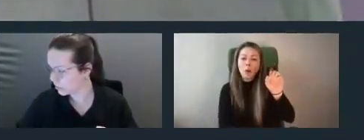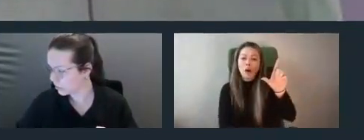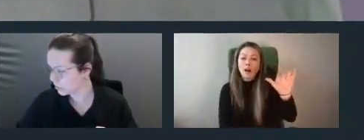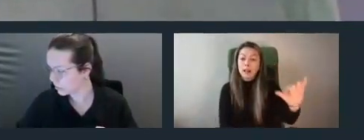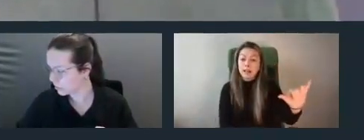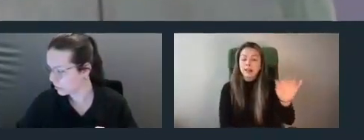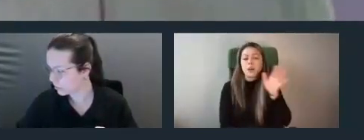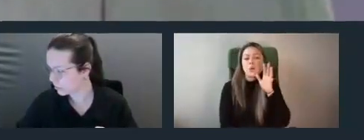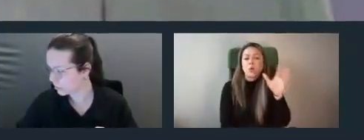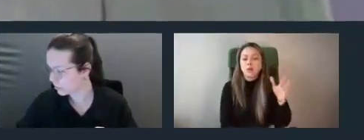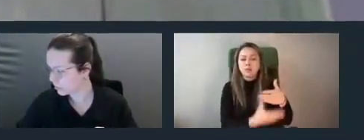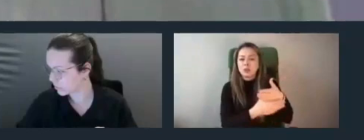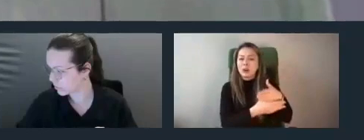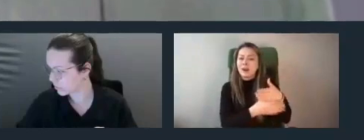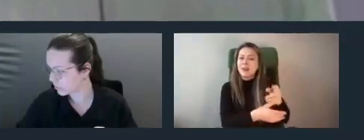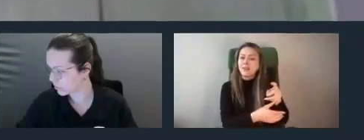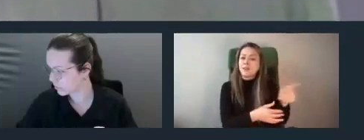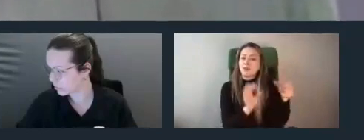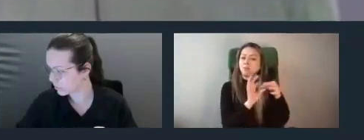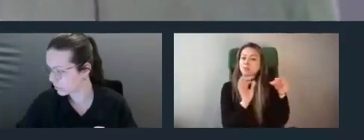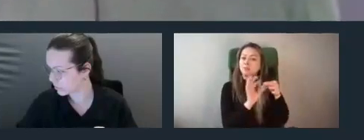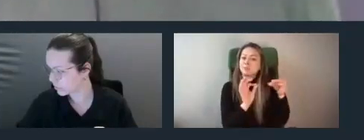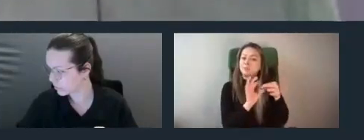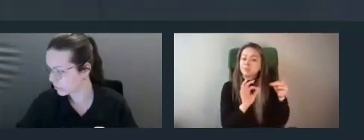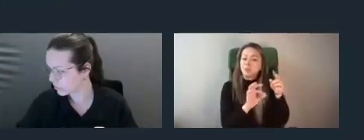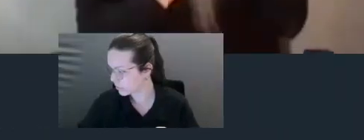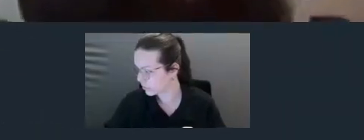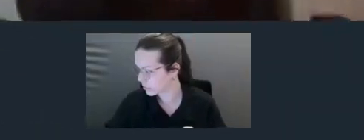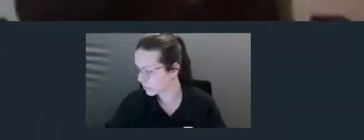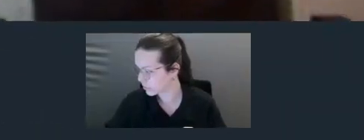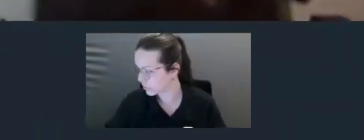her support for language access in Ontario.